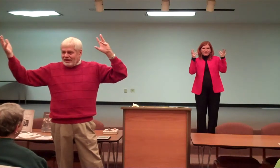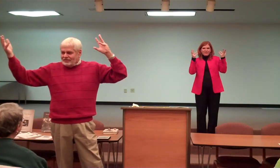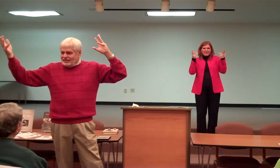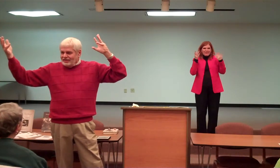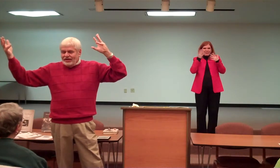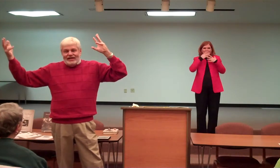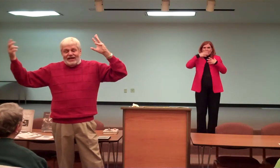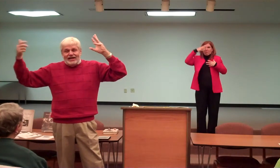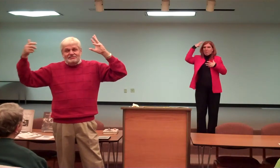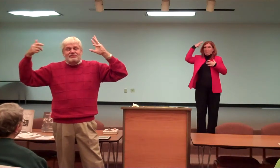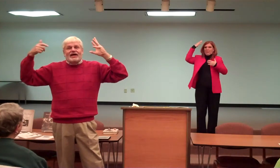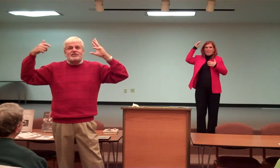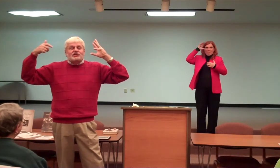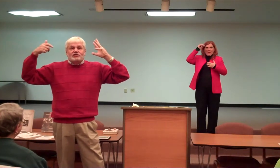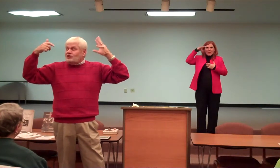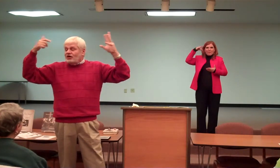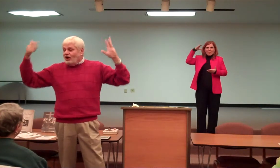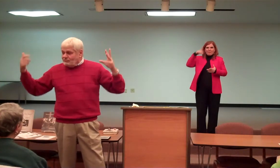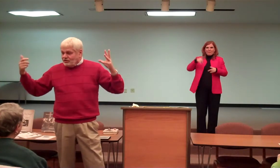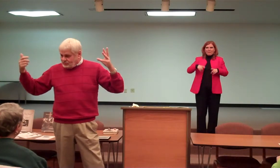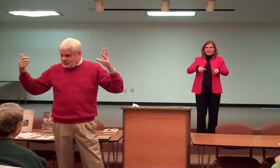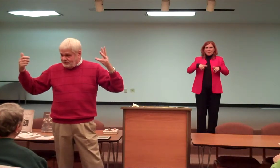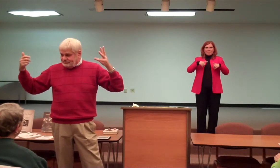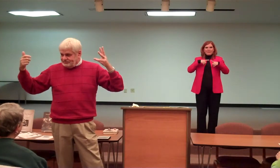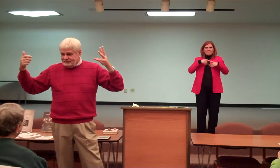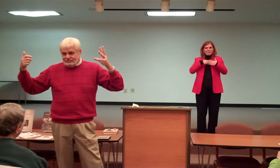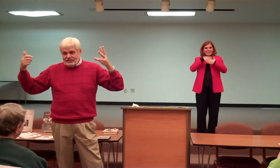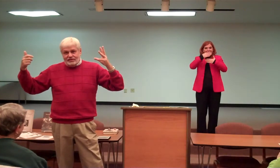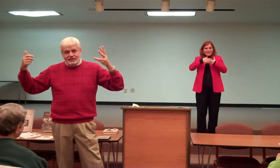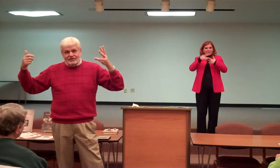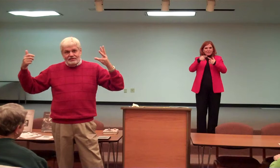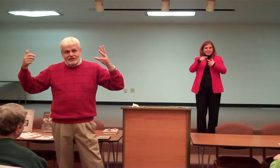hulking man. And he lived next to the DeGarmos.